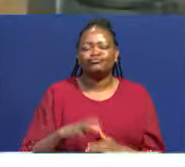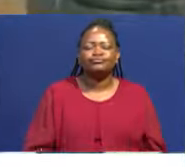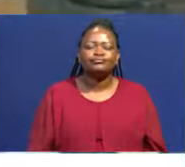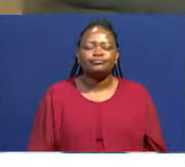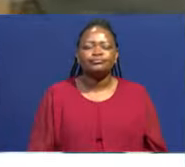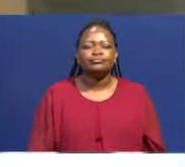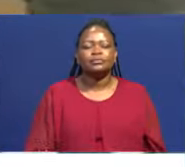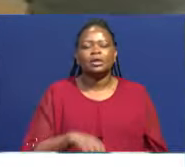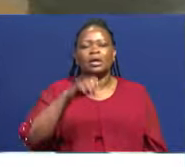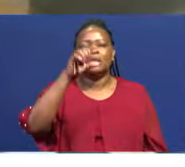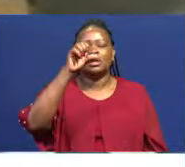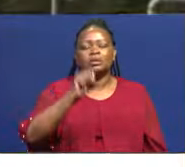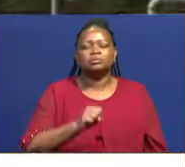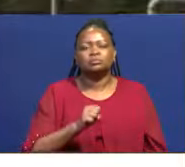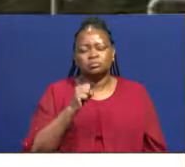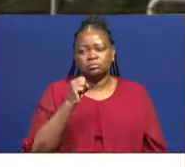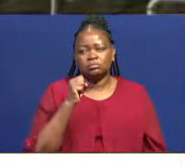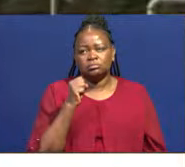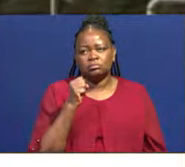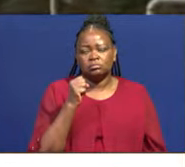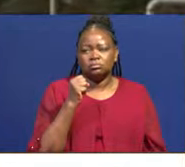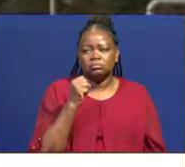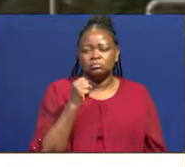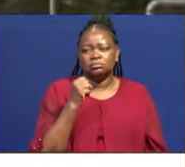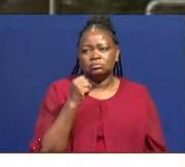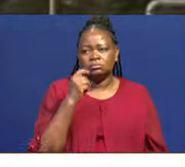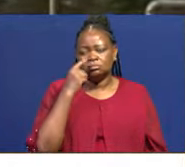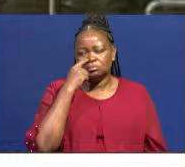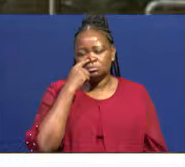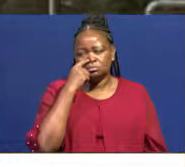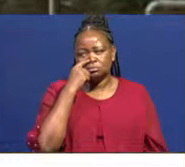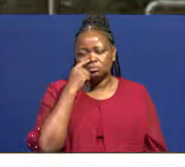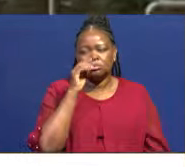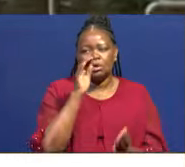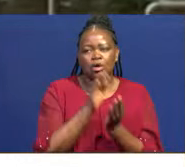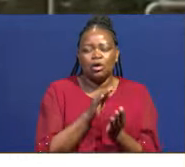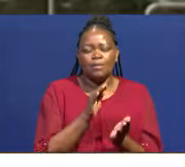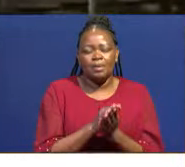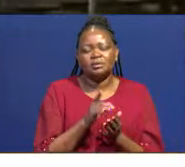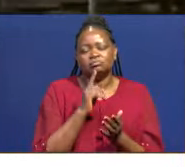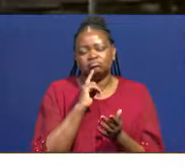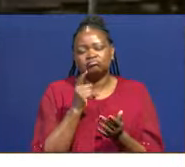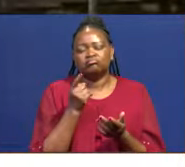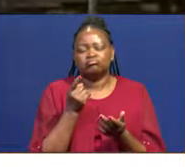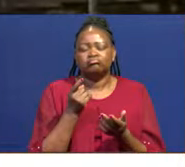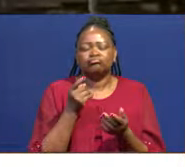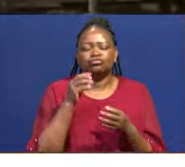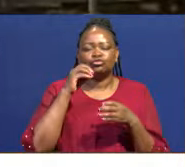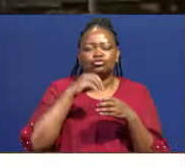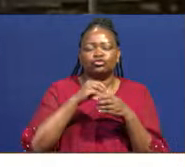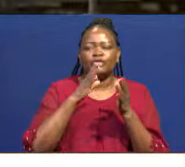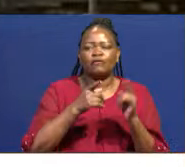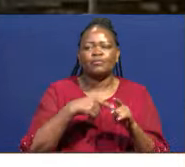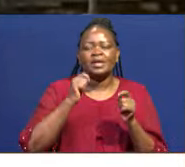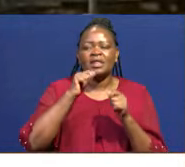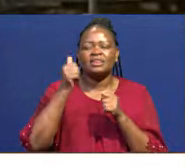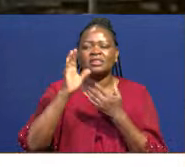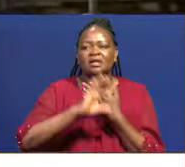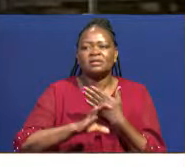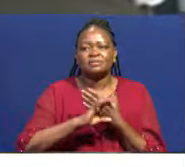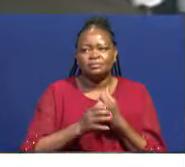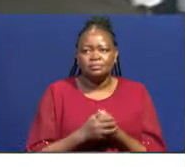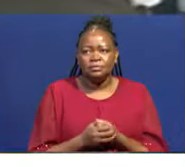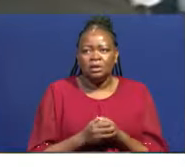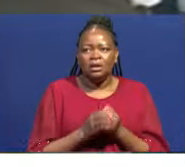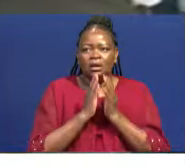Sudan Kusini inatarajia kufufua uchumi wa nchi hiyo bila kutegemea mafuta, kwa kuvutia wawekezaji kutoka Kenya na nchi nyingine za kanda